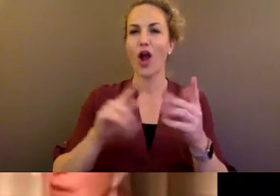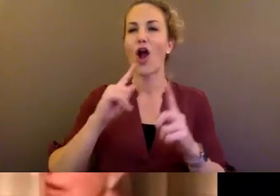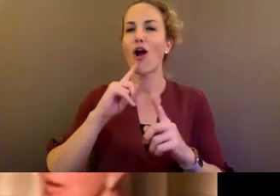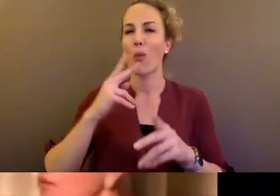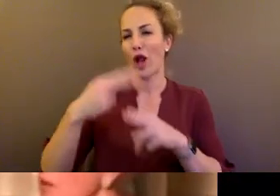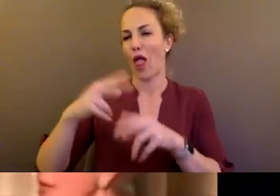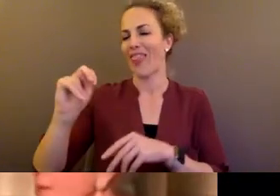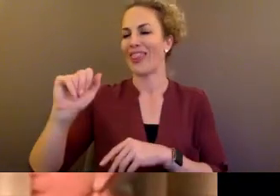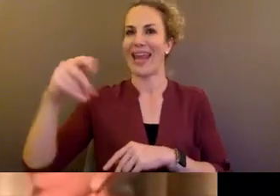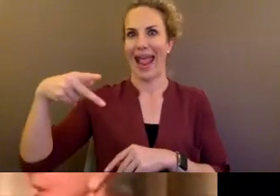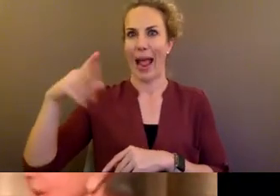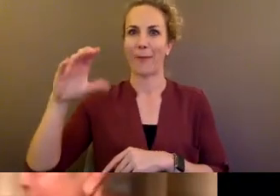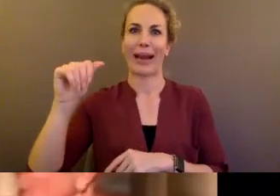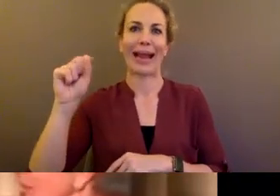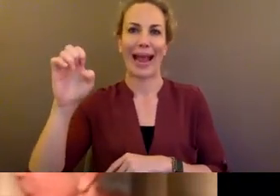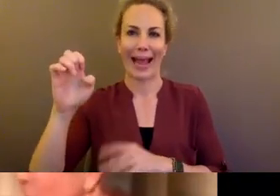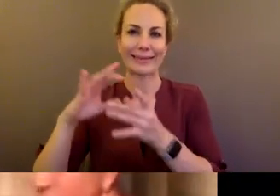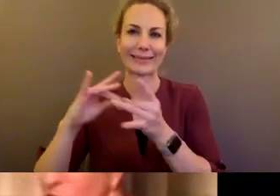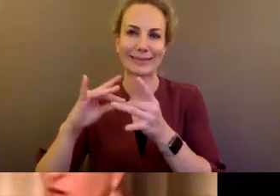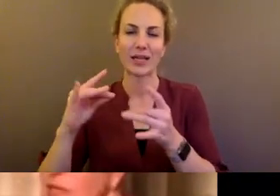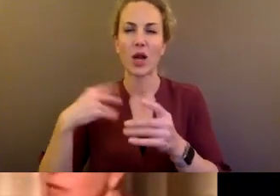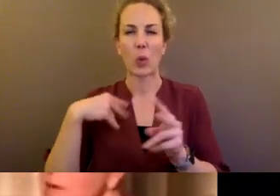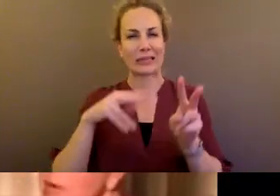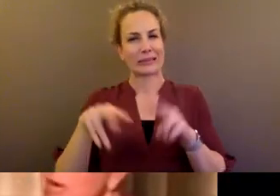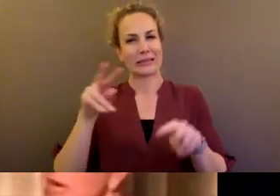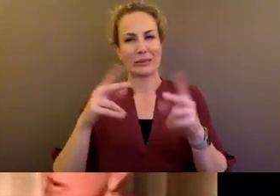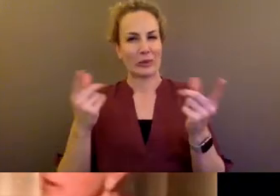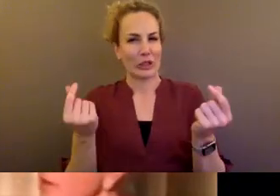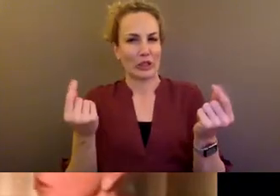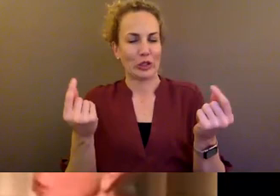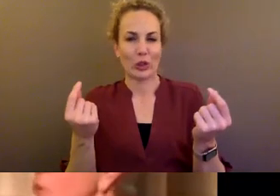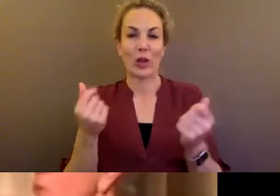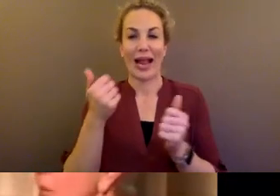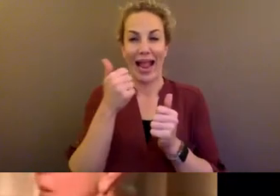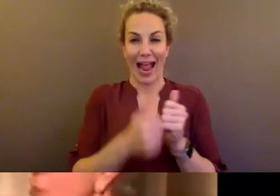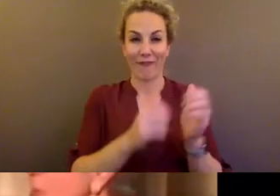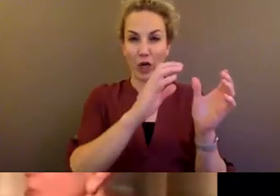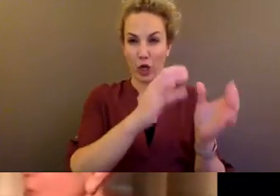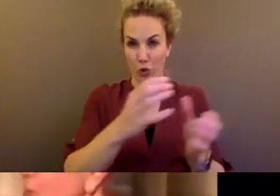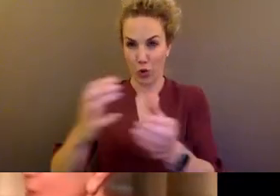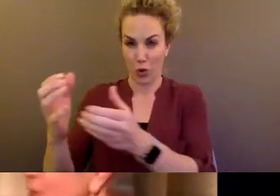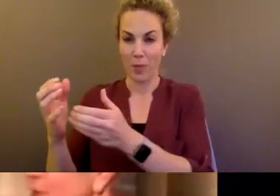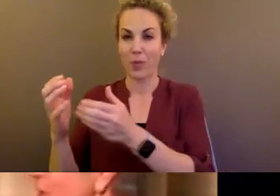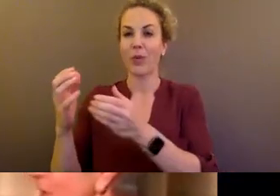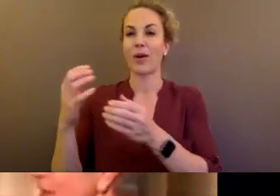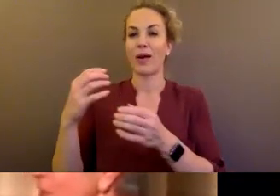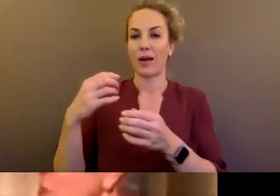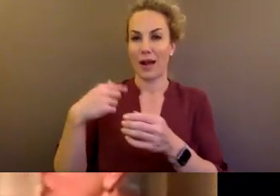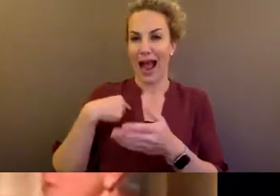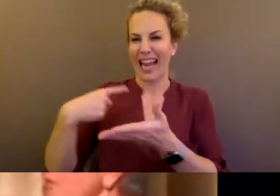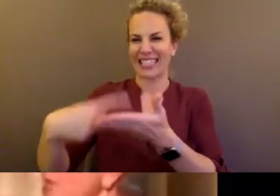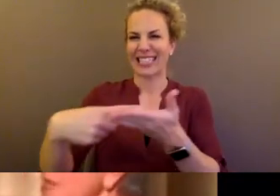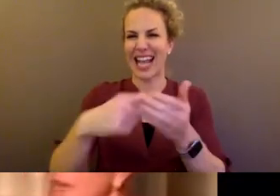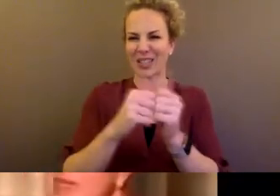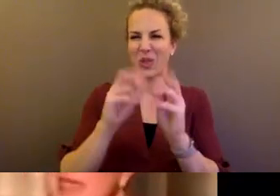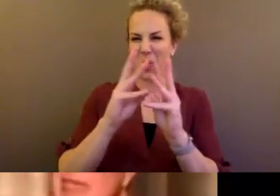Mm-hmm. And we've looked at it hard for a long time. And every group that I go into to do an ethics